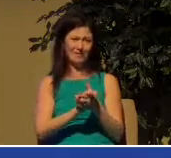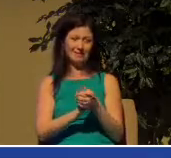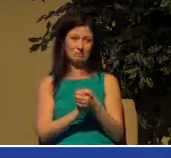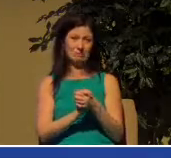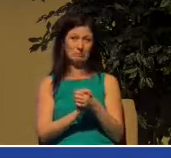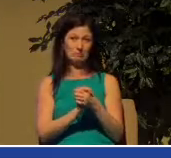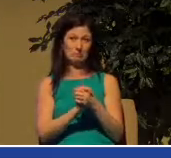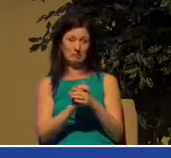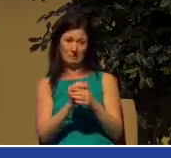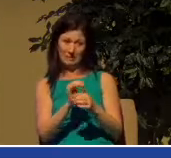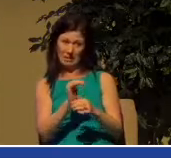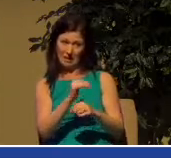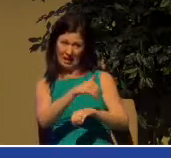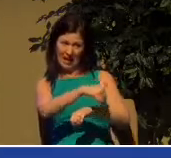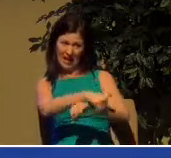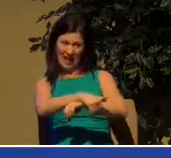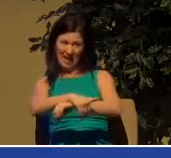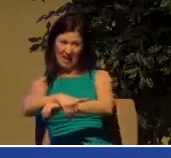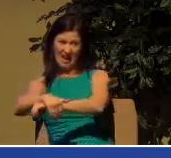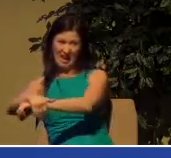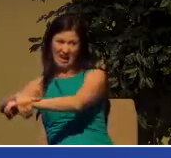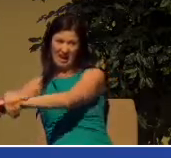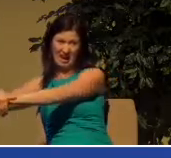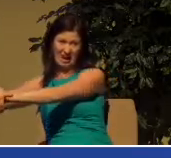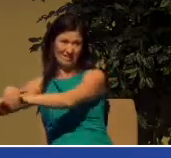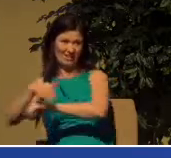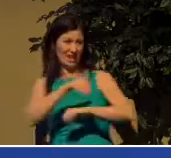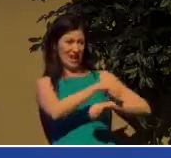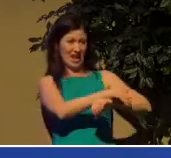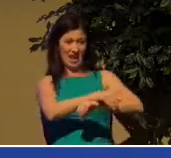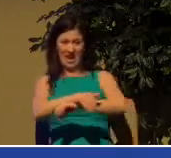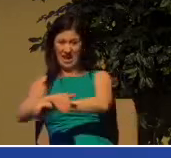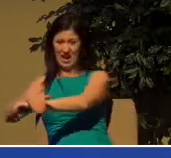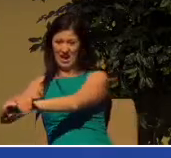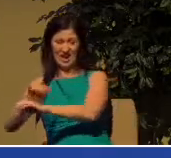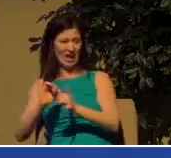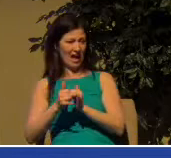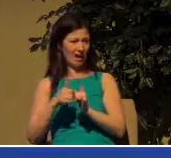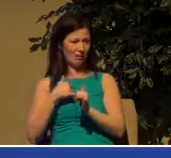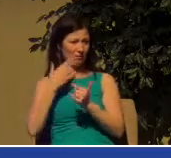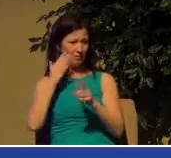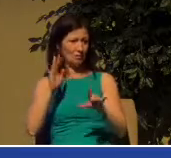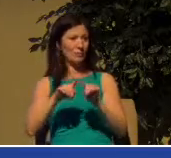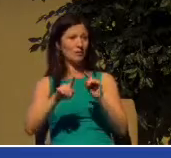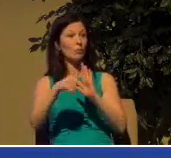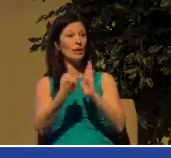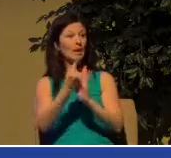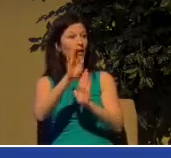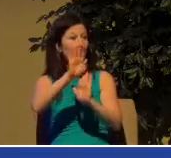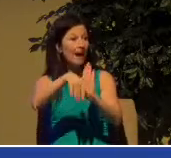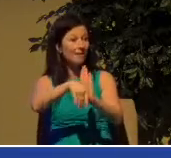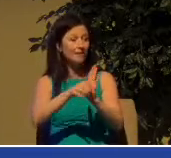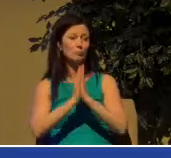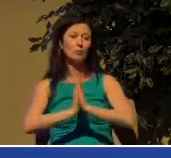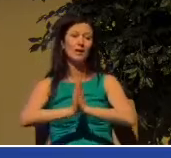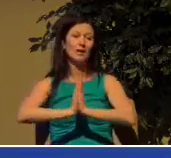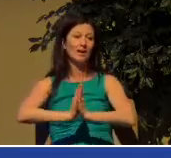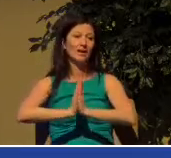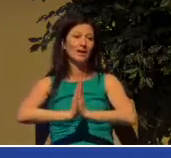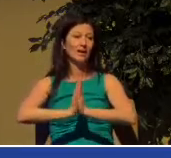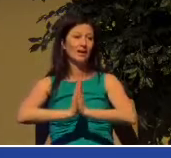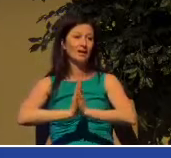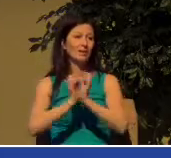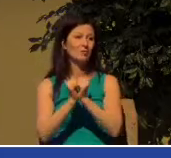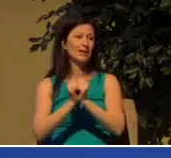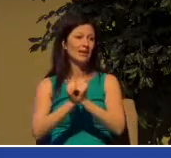almost every night of the week for prayer and Bible study and fellowship. And we still got a good grade, so that must have been amazing